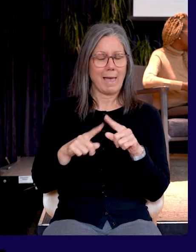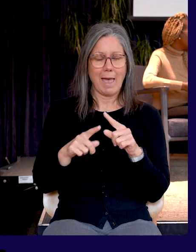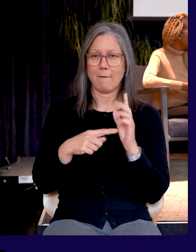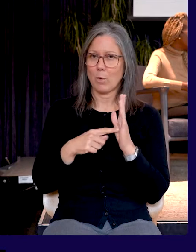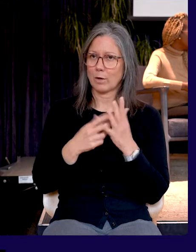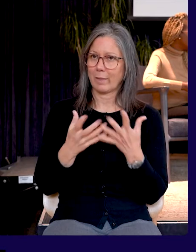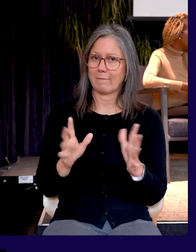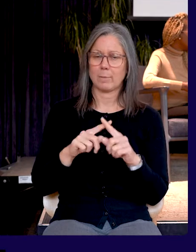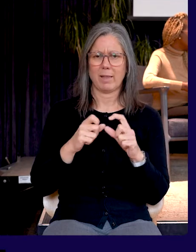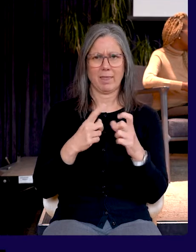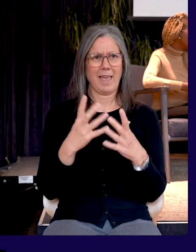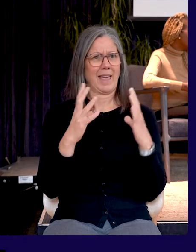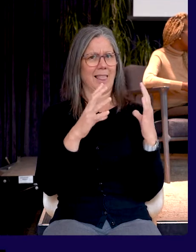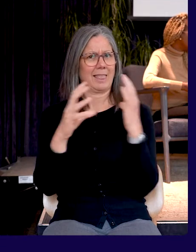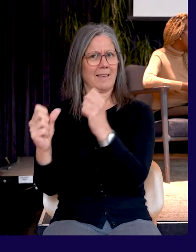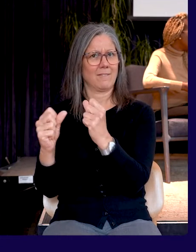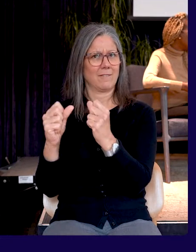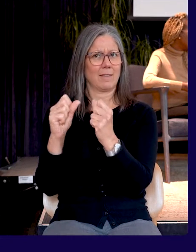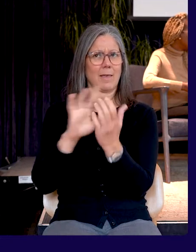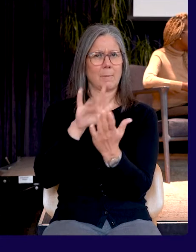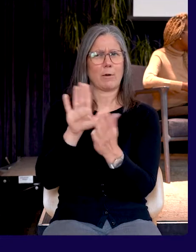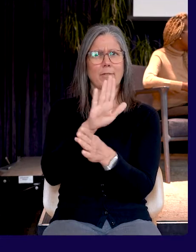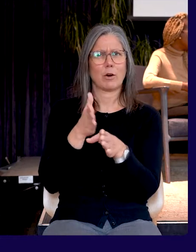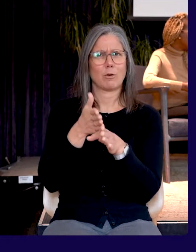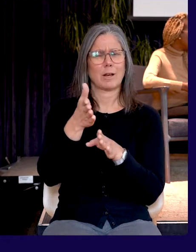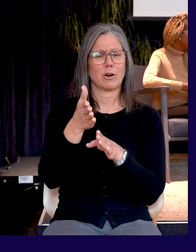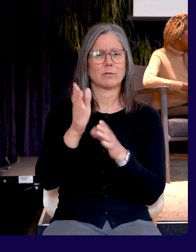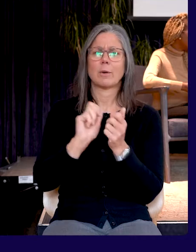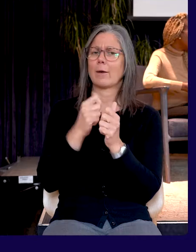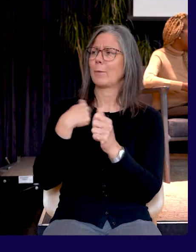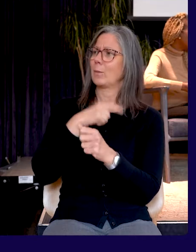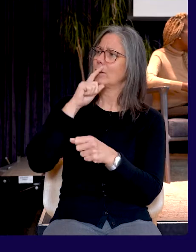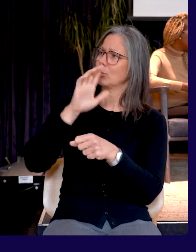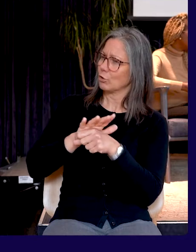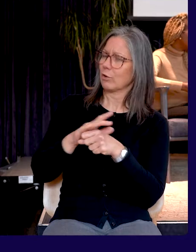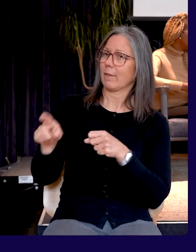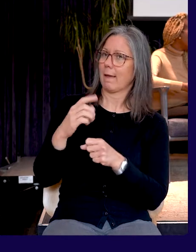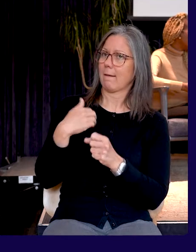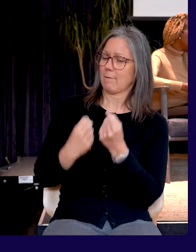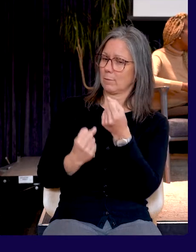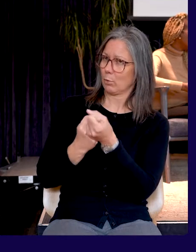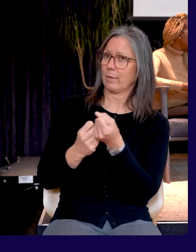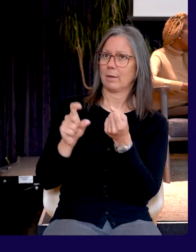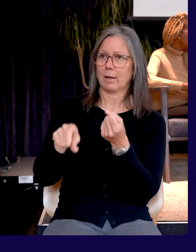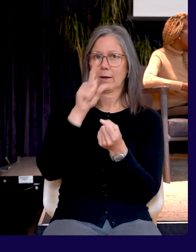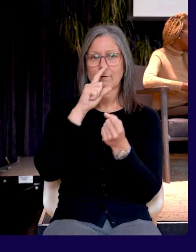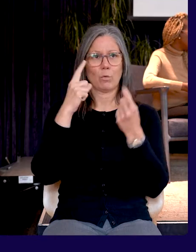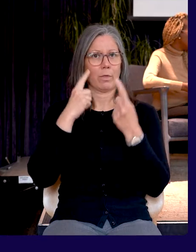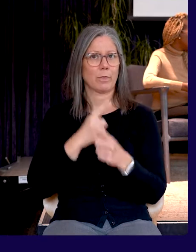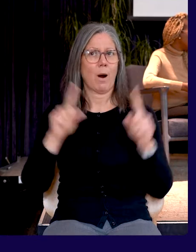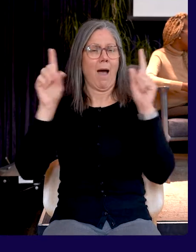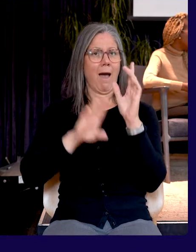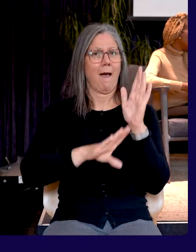this leaky pipeline in the middle, and we're trying to figure out how do we ensure that they get the support that they need in order for them to thrive and in order